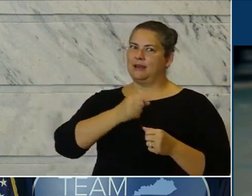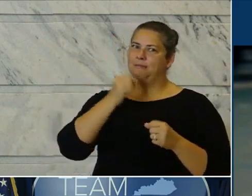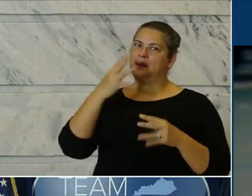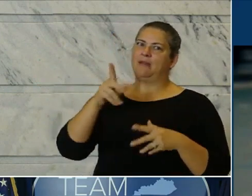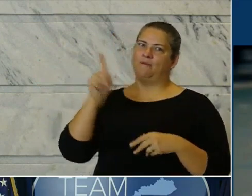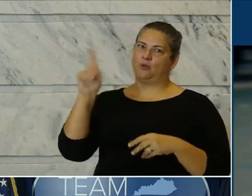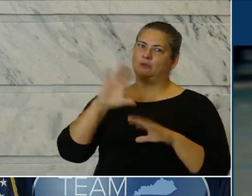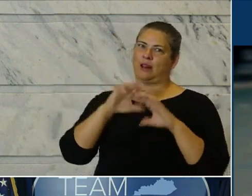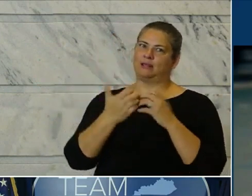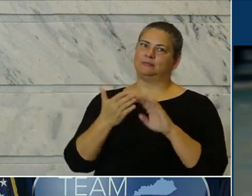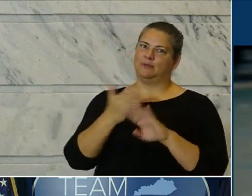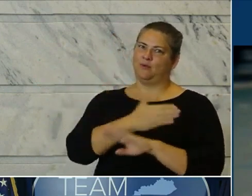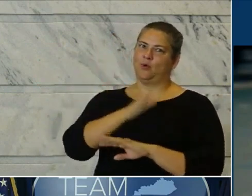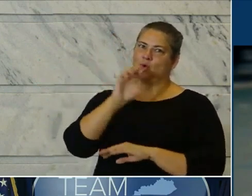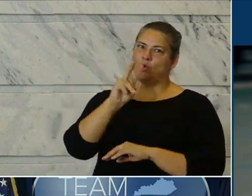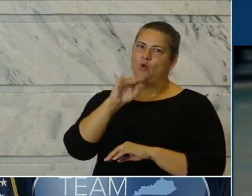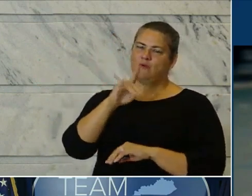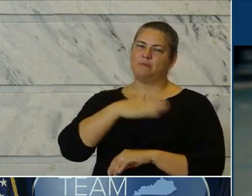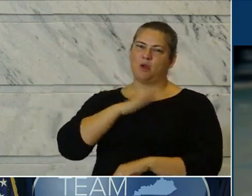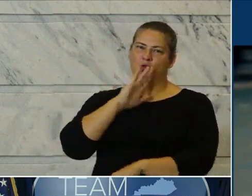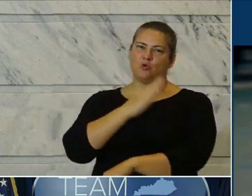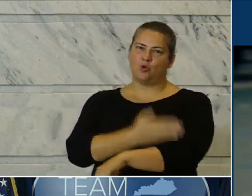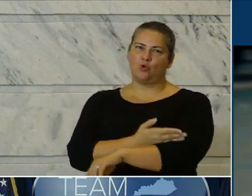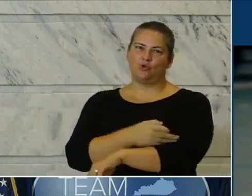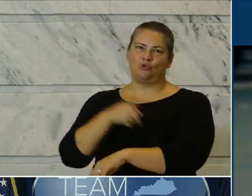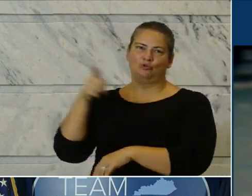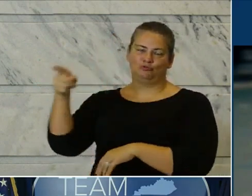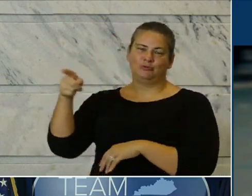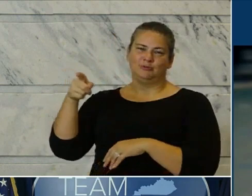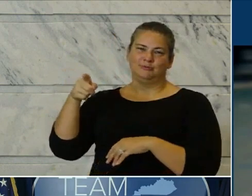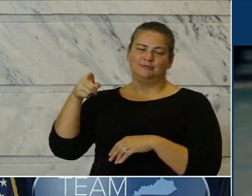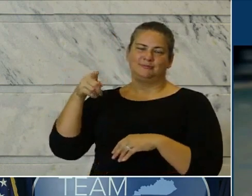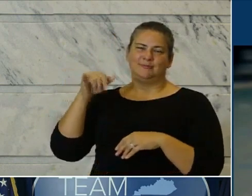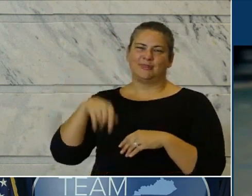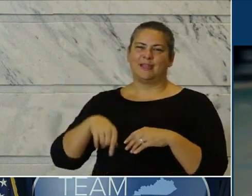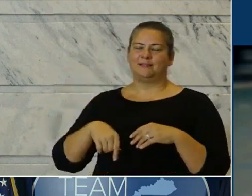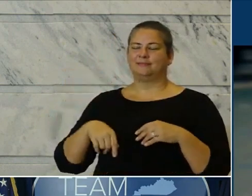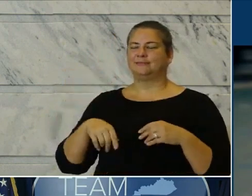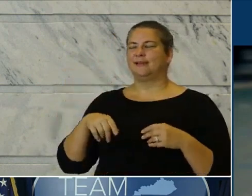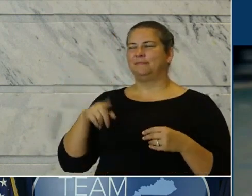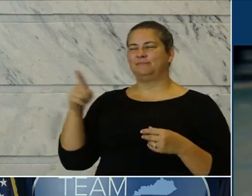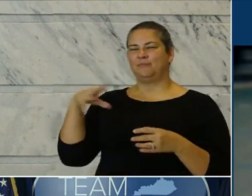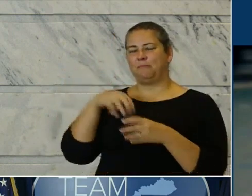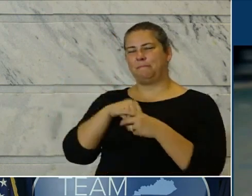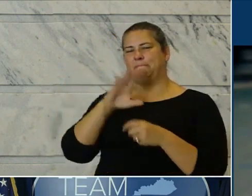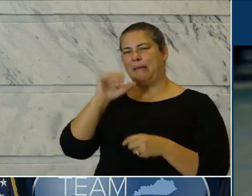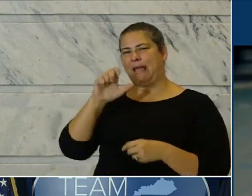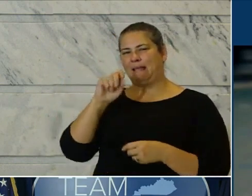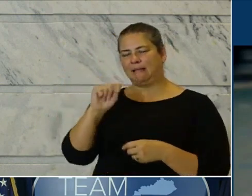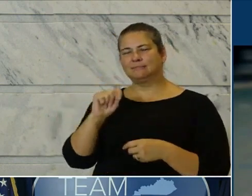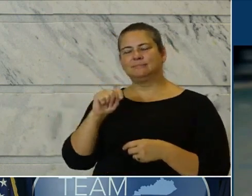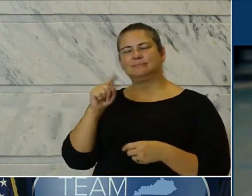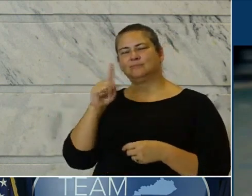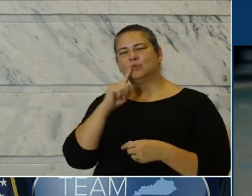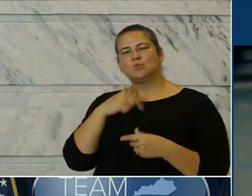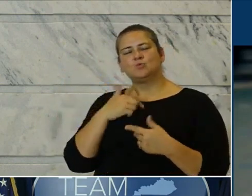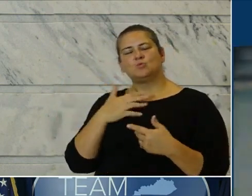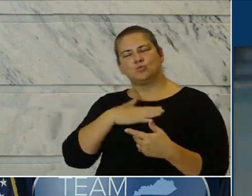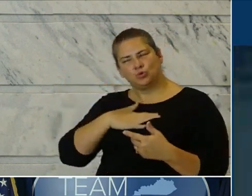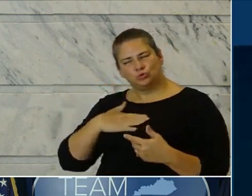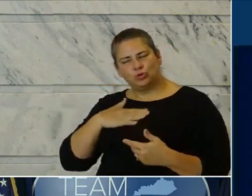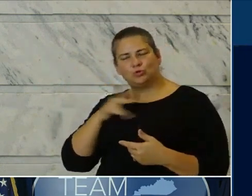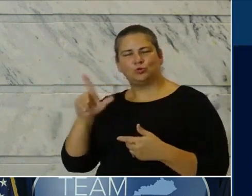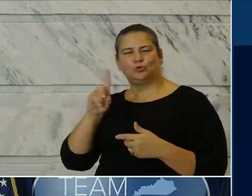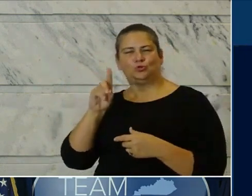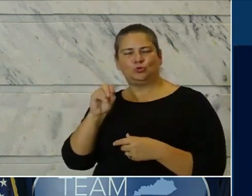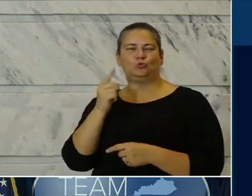daughter was doing ballet, and we appreciate them trying to do it and do it right. All right,